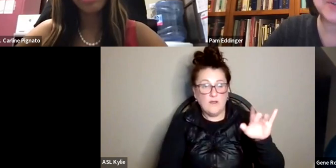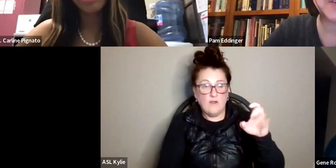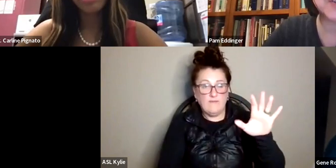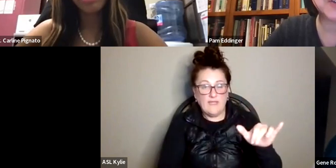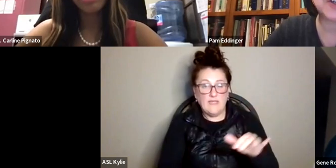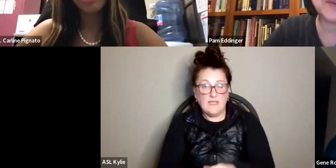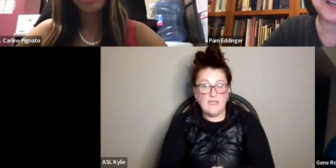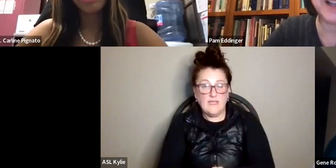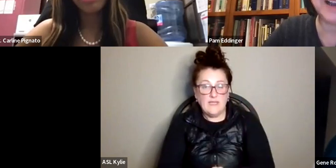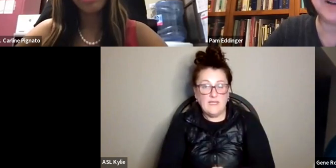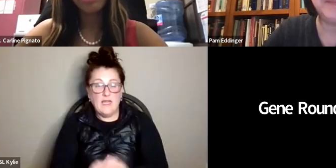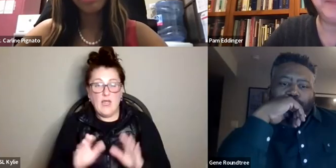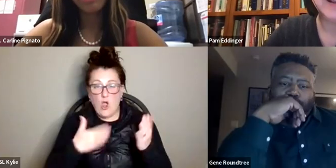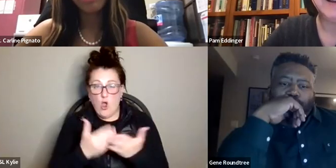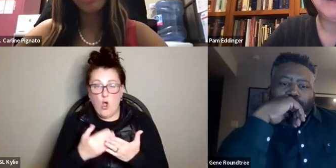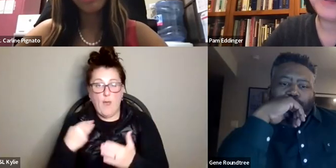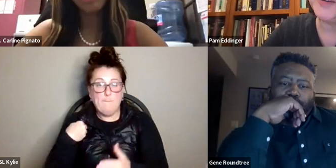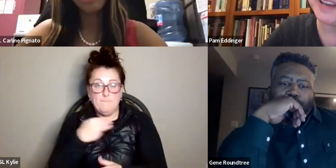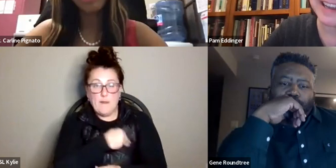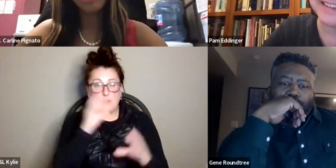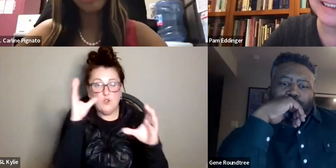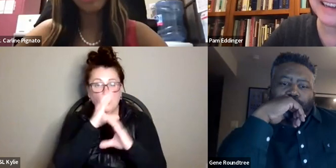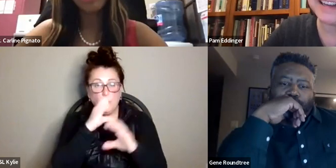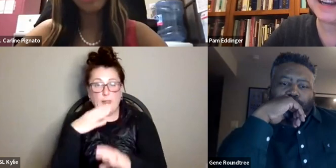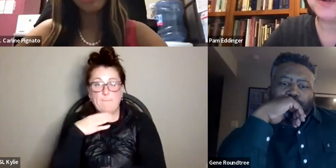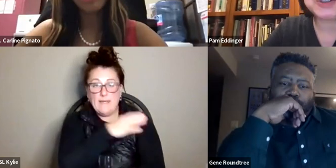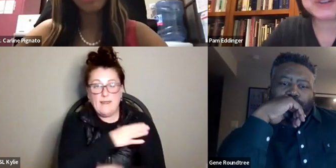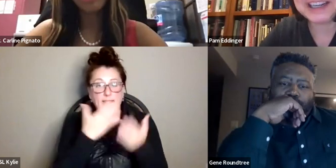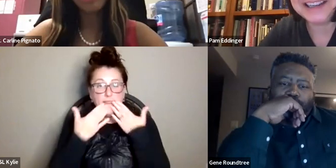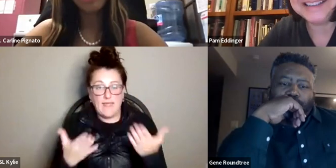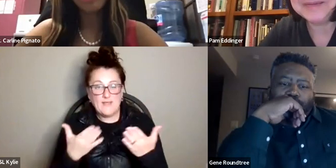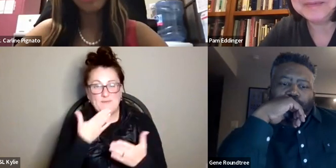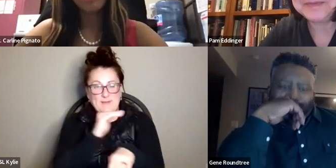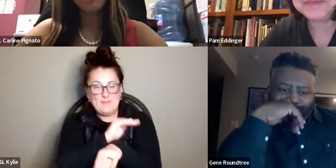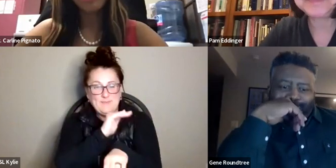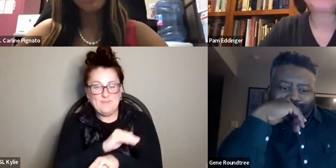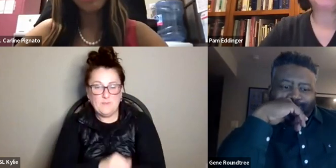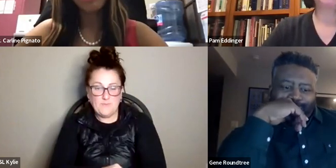the members of the search committee, thank you again, and I wish you a good night.